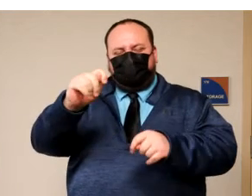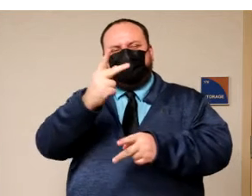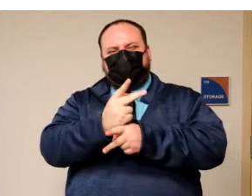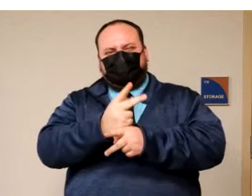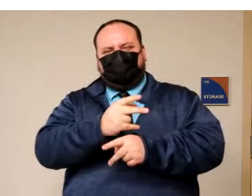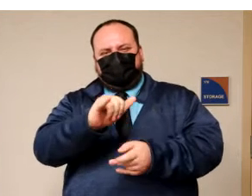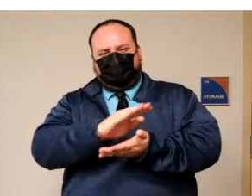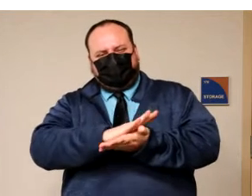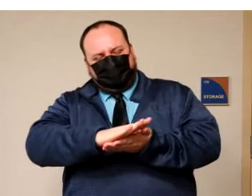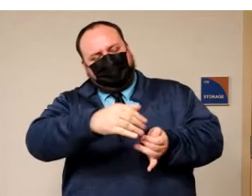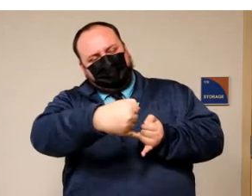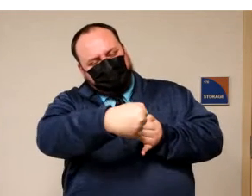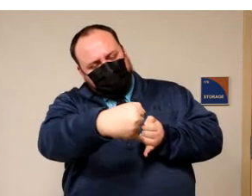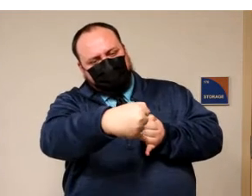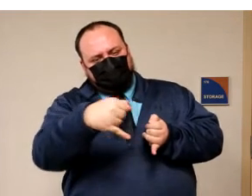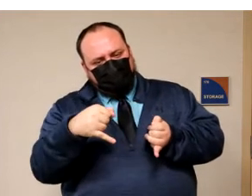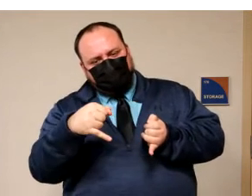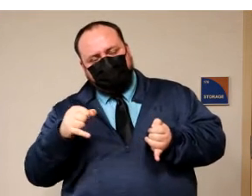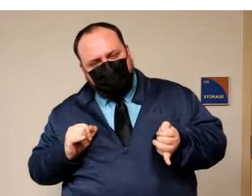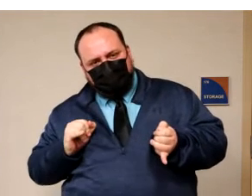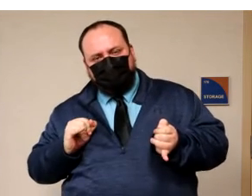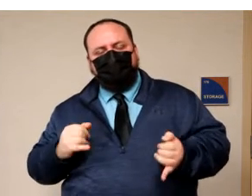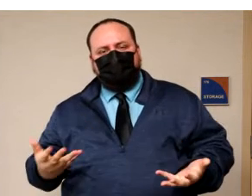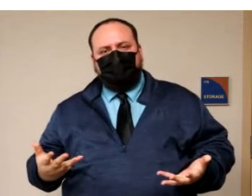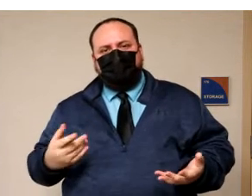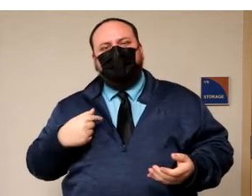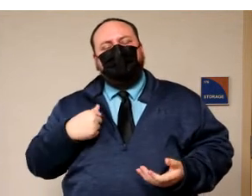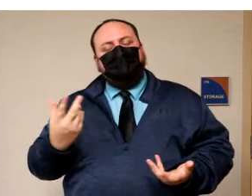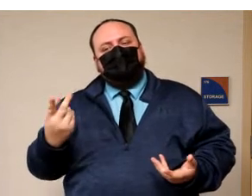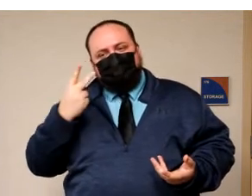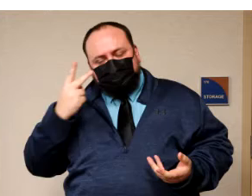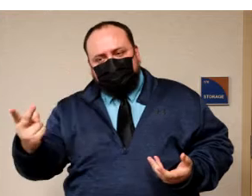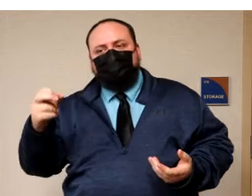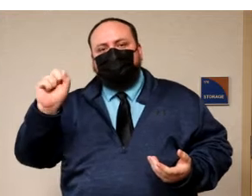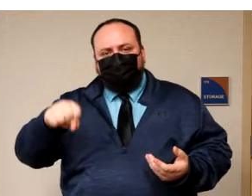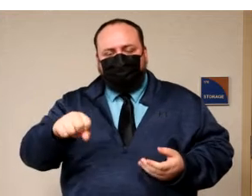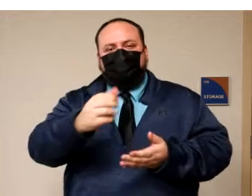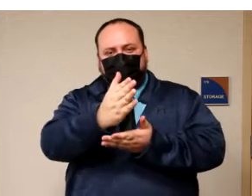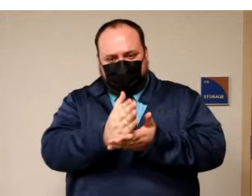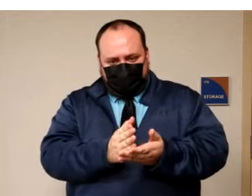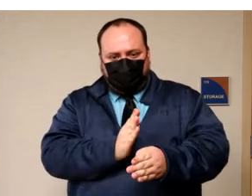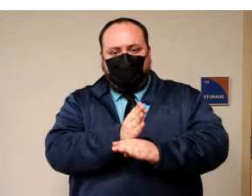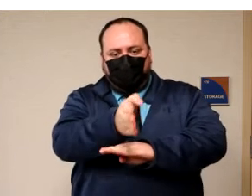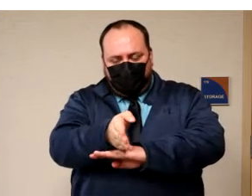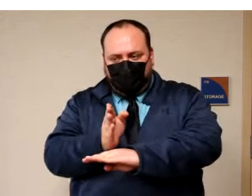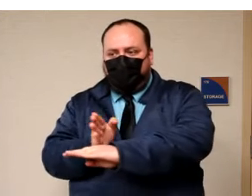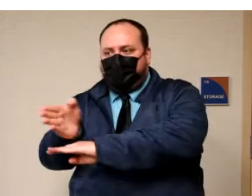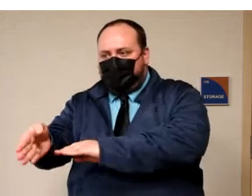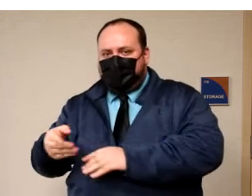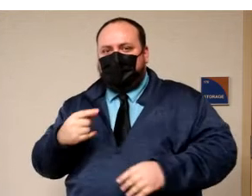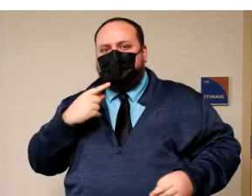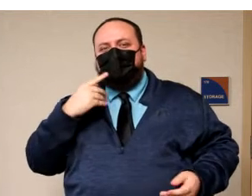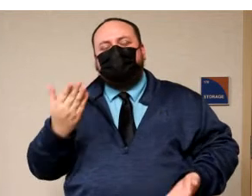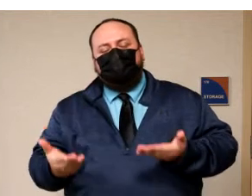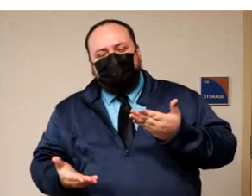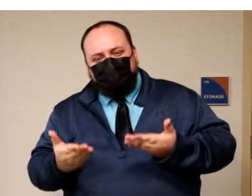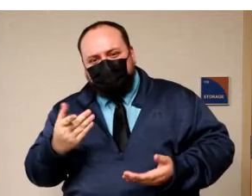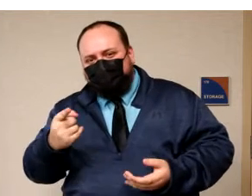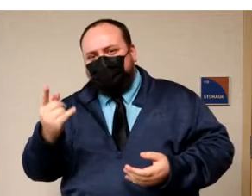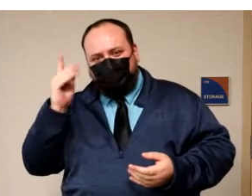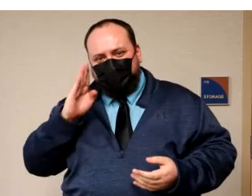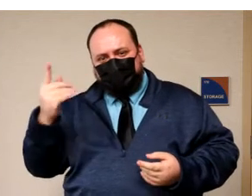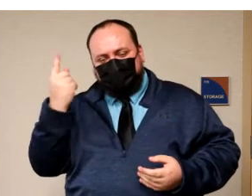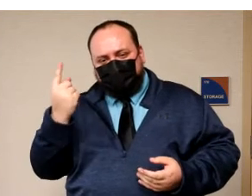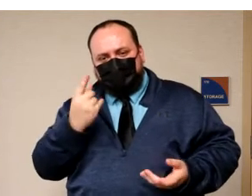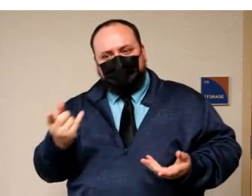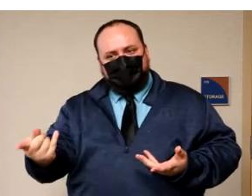borders that were mentioned. We do cross some areas that might be considered